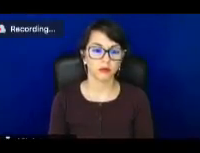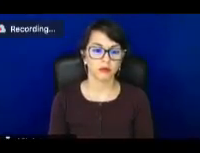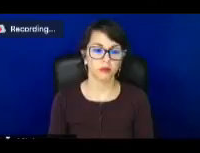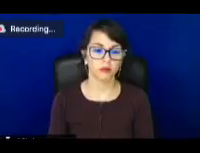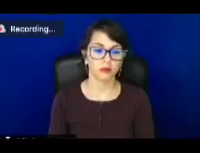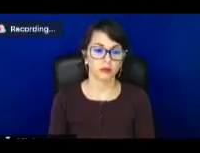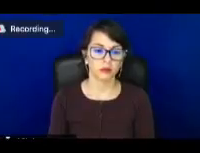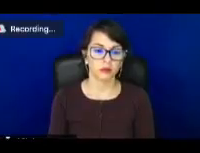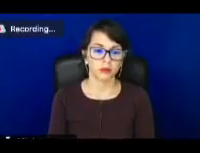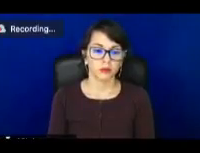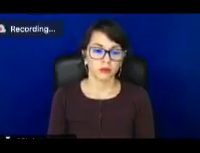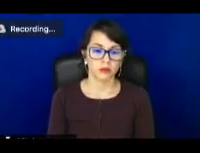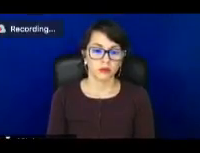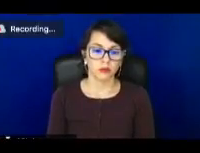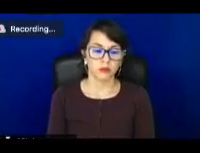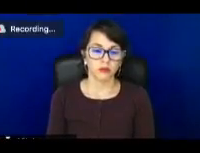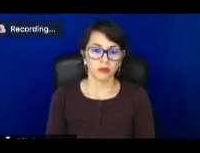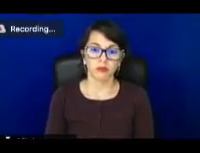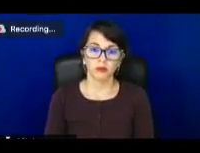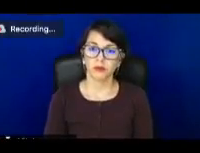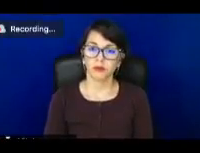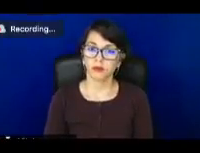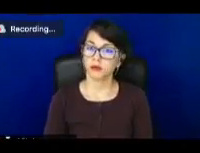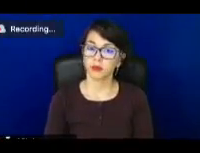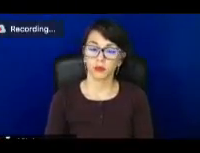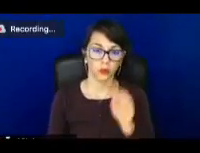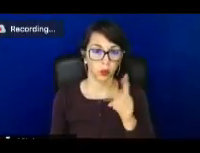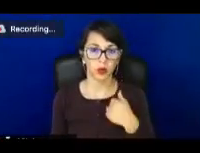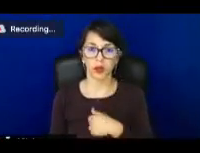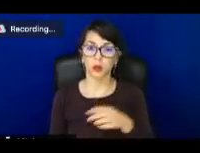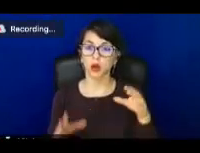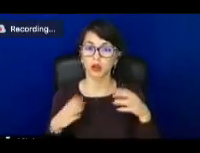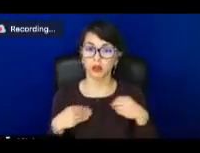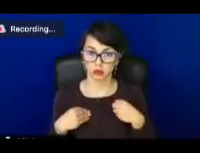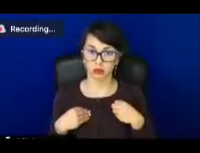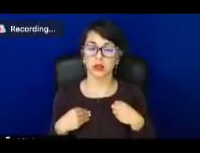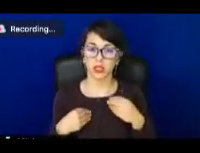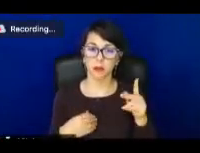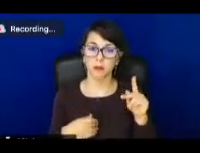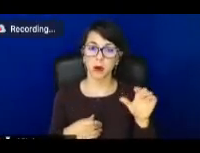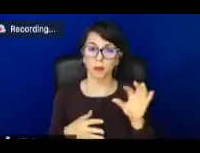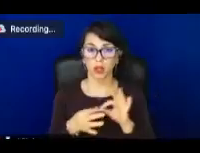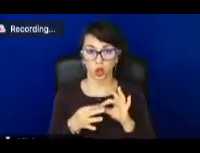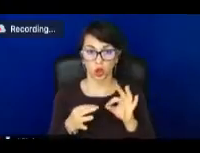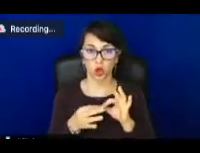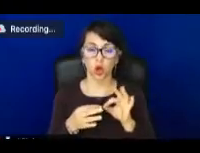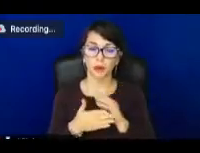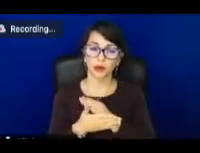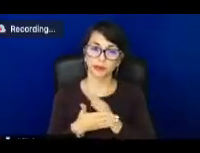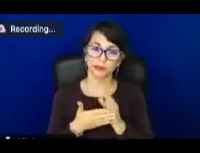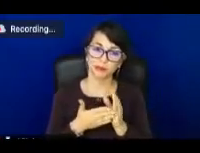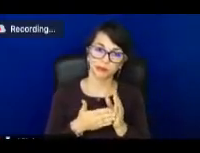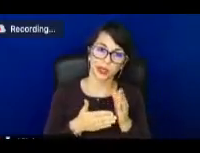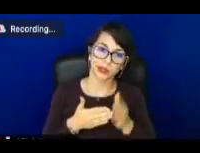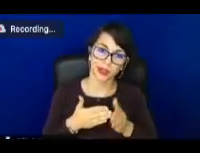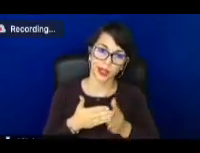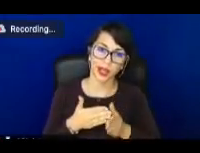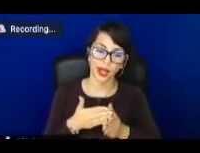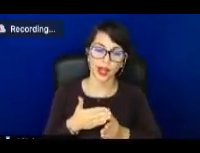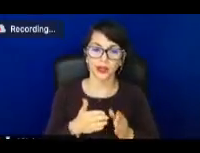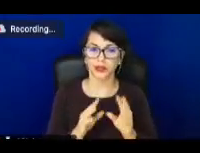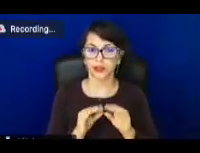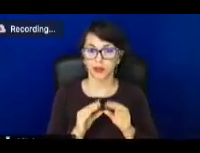Okay, well, we will be taking public comment again at the end of the meeting if anyone